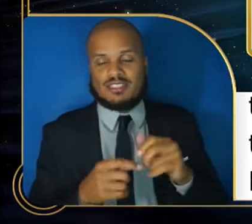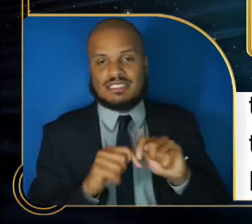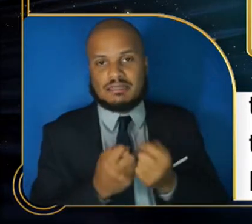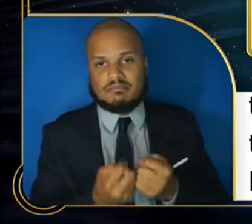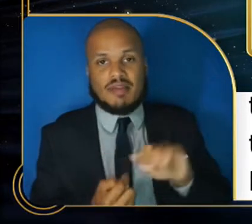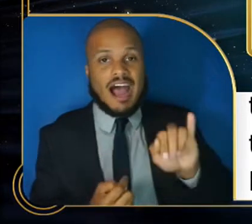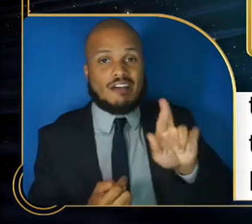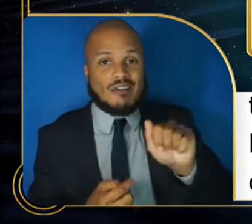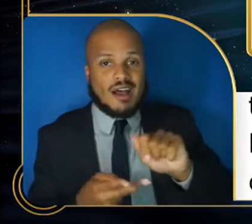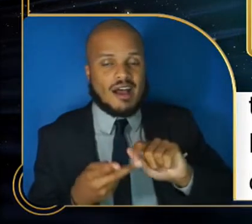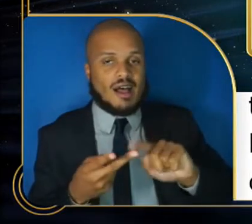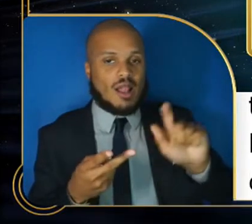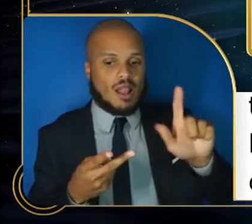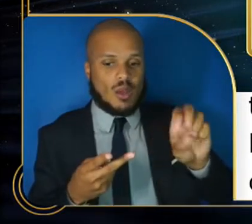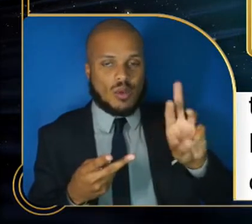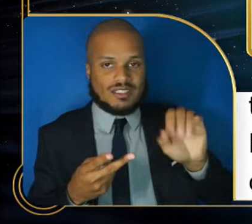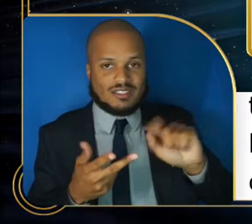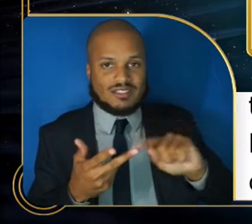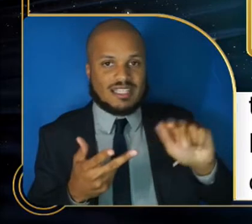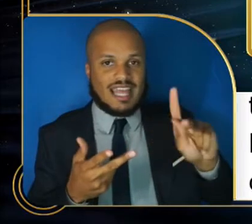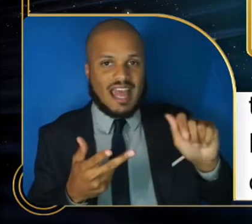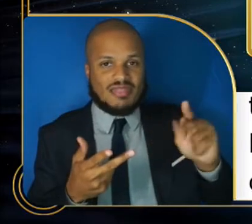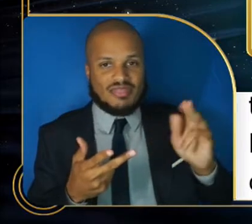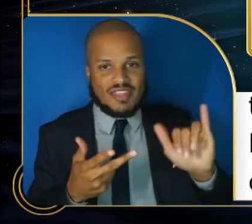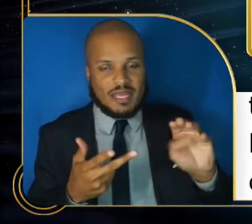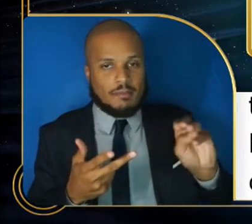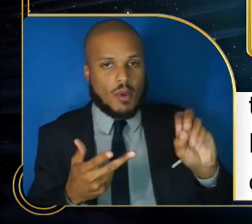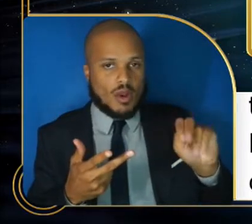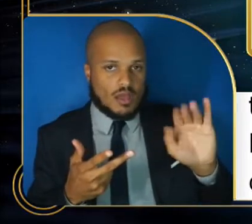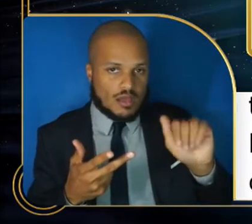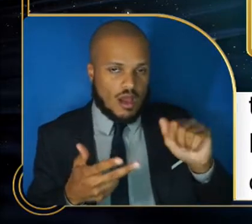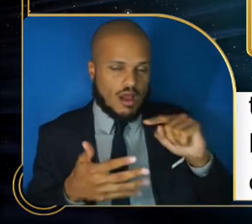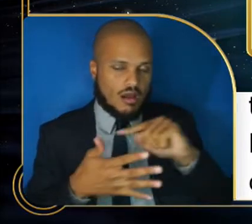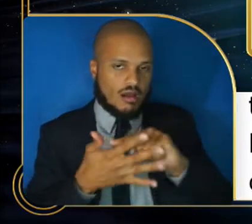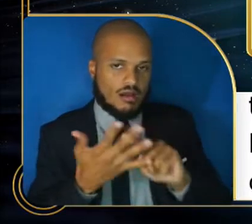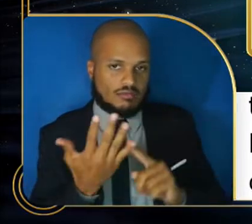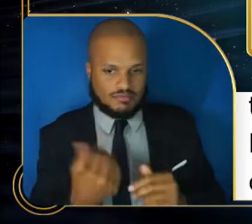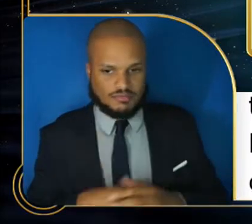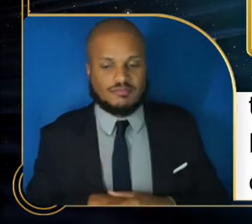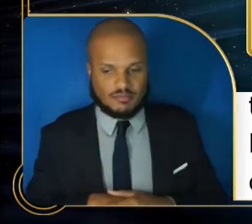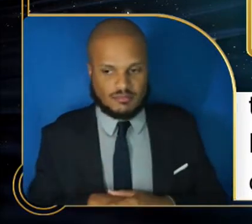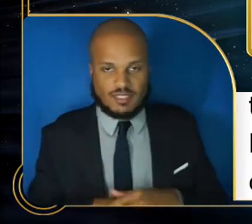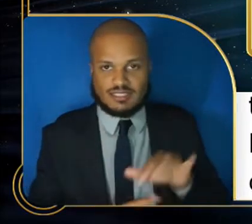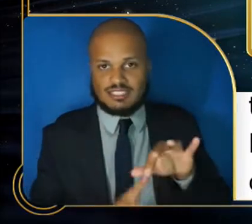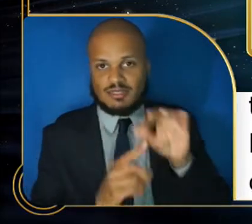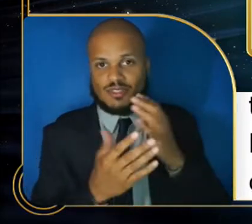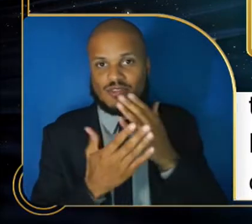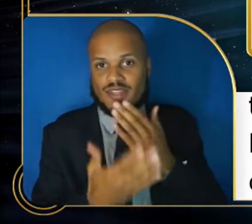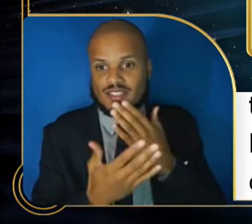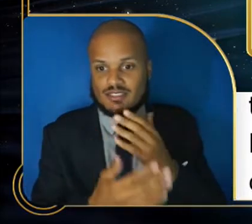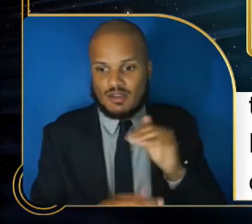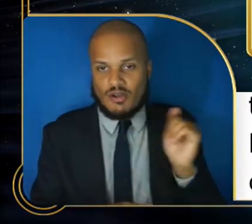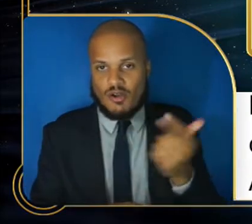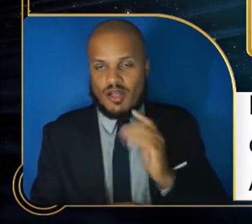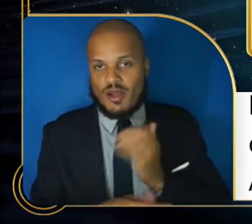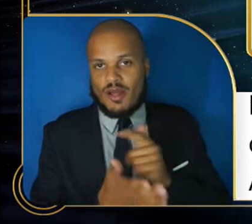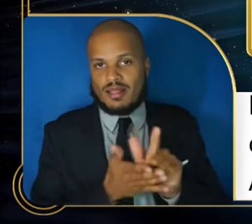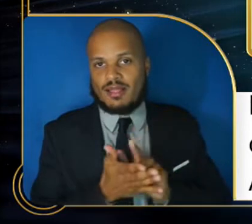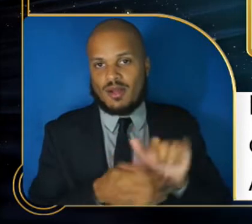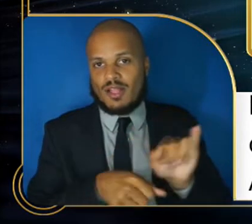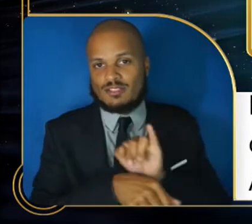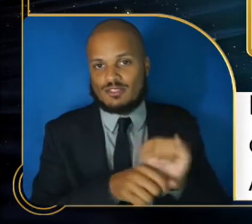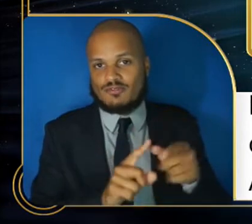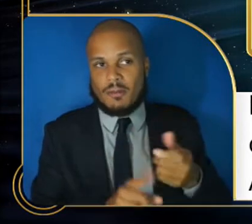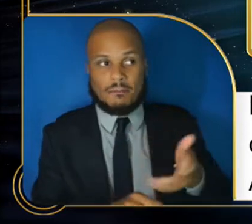Kathy, Jalen, Monica, Britt, and Anashua. And a special thanks to all the legal interns, past and